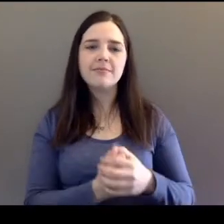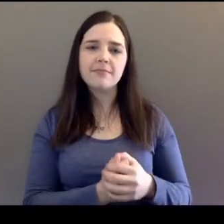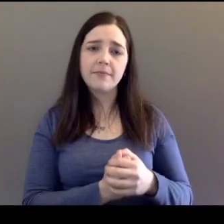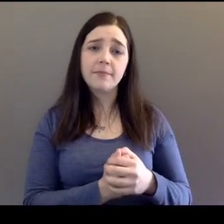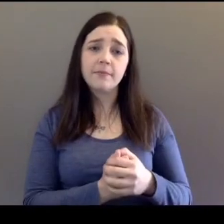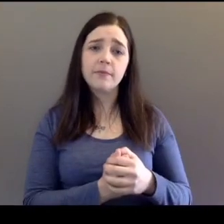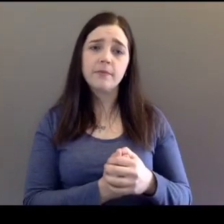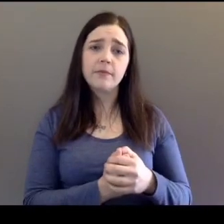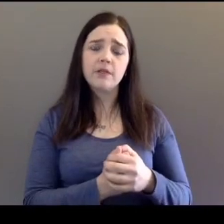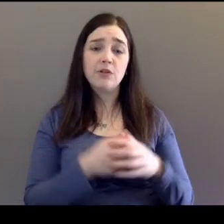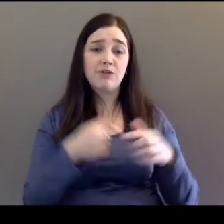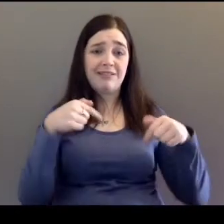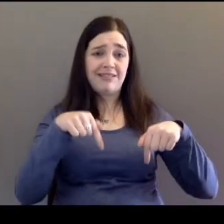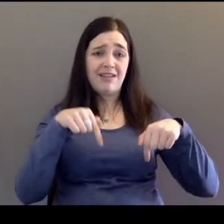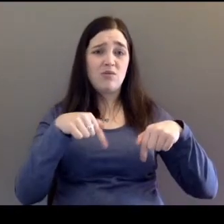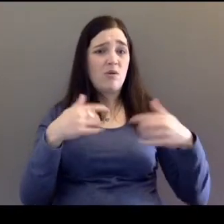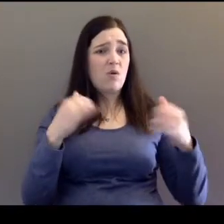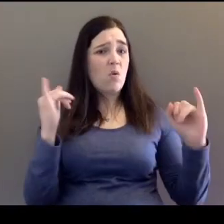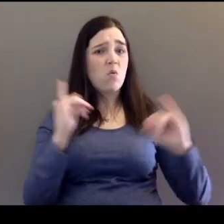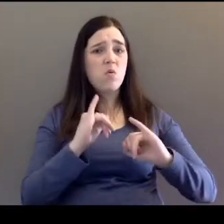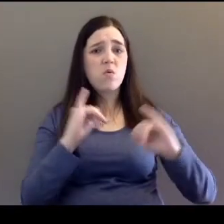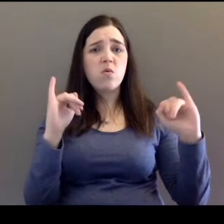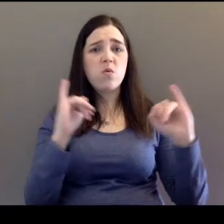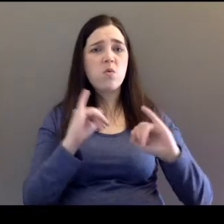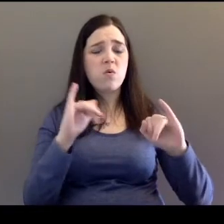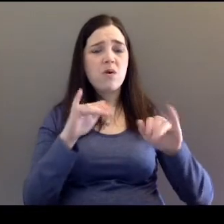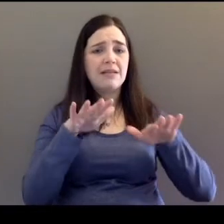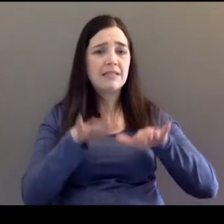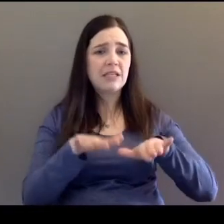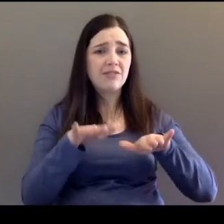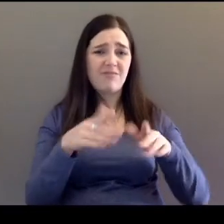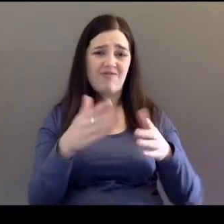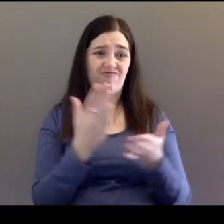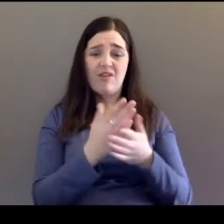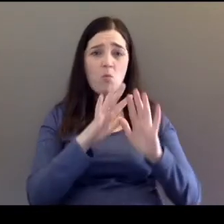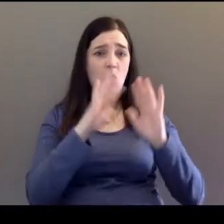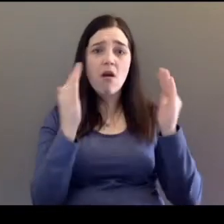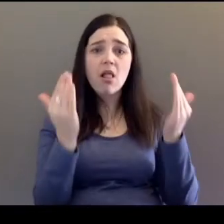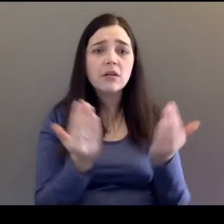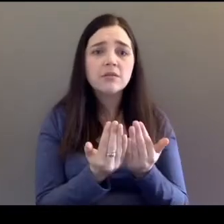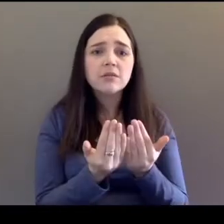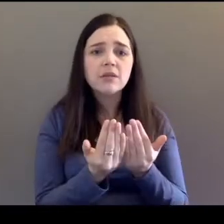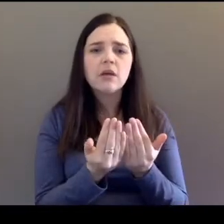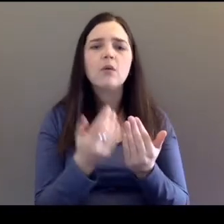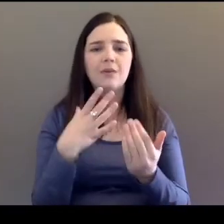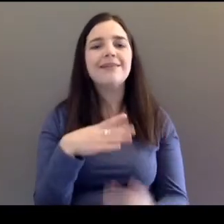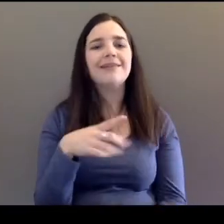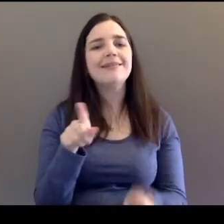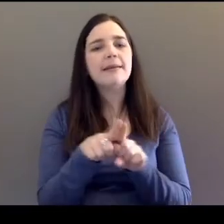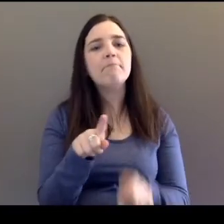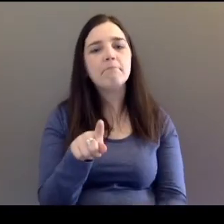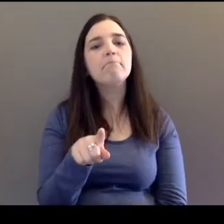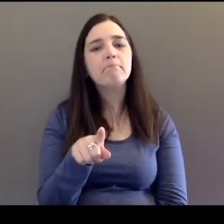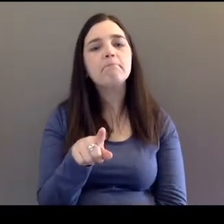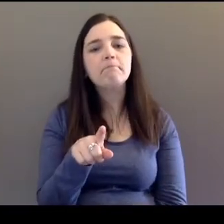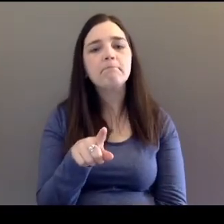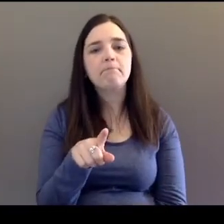In our crisis at the moment, as a nation, as a world, we need that.